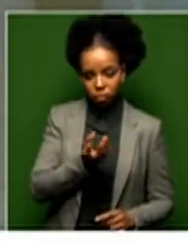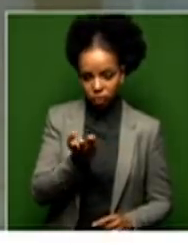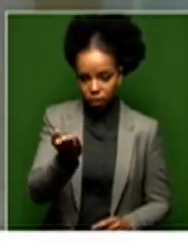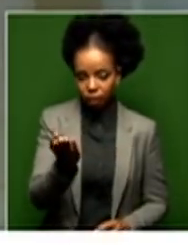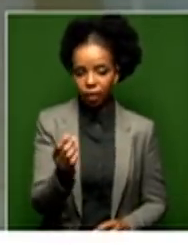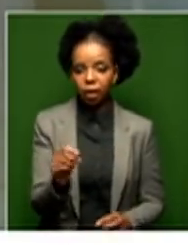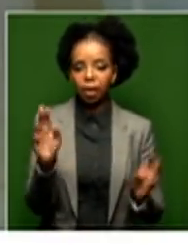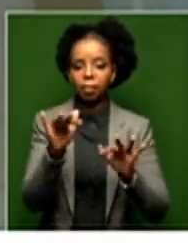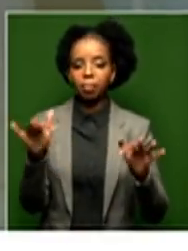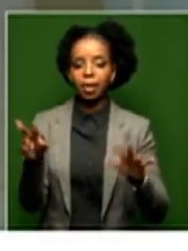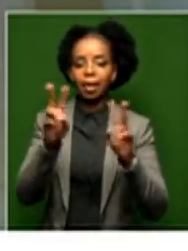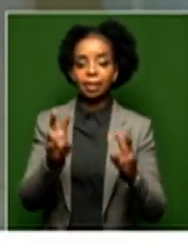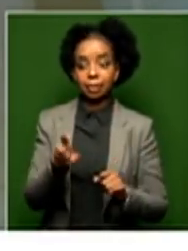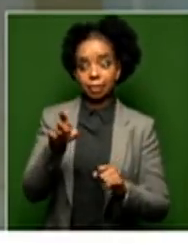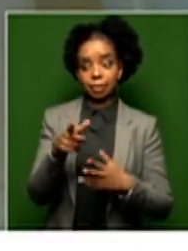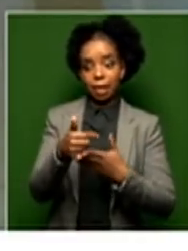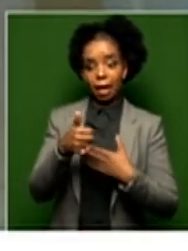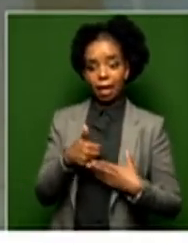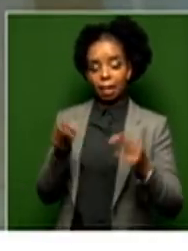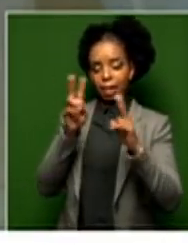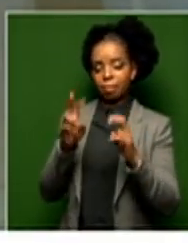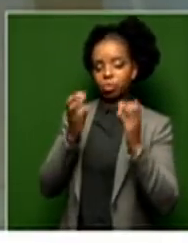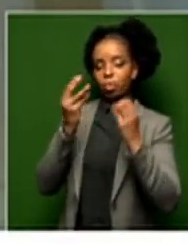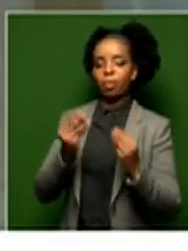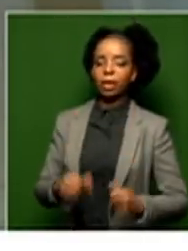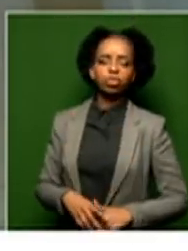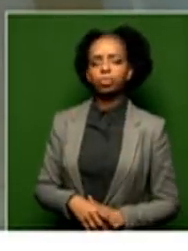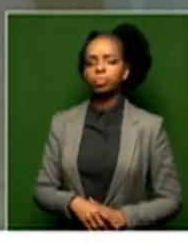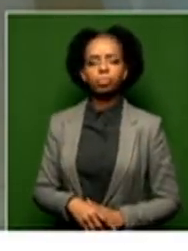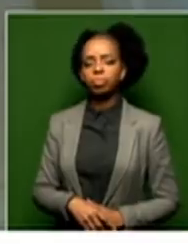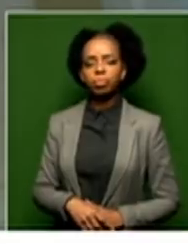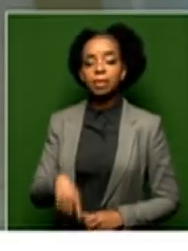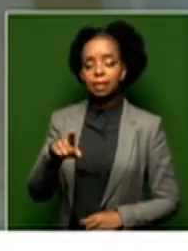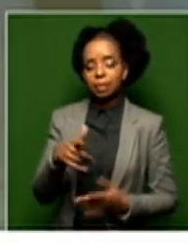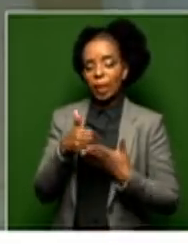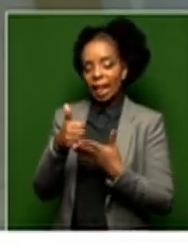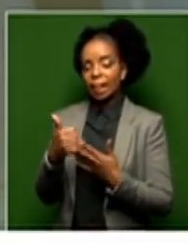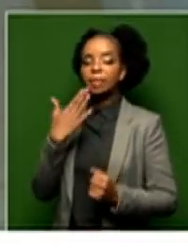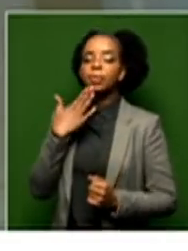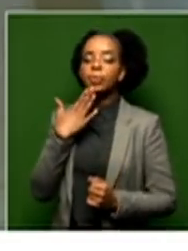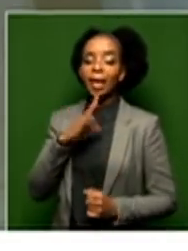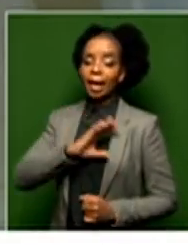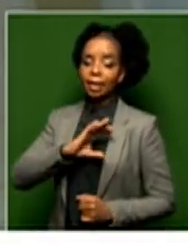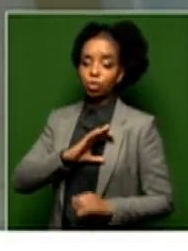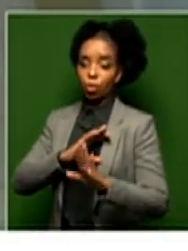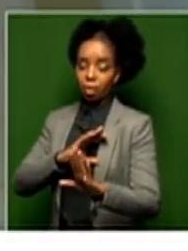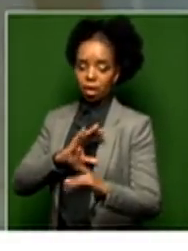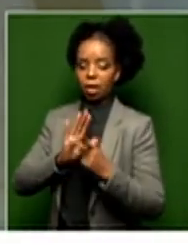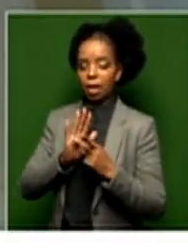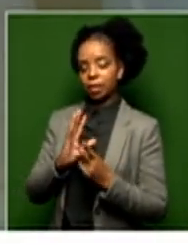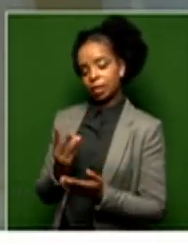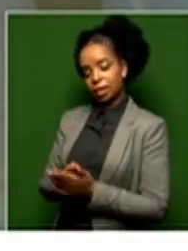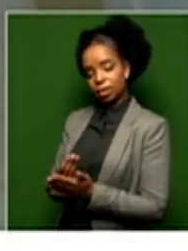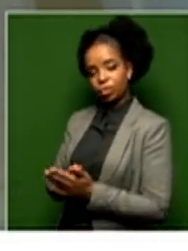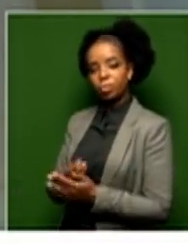not help Eskom financially. It will help the customer, and it will help the economy by lowering